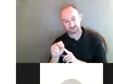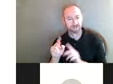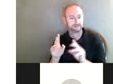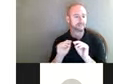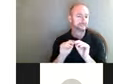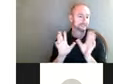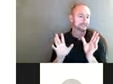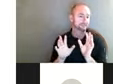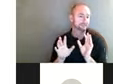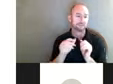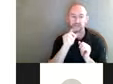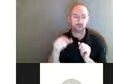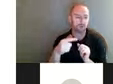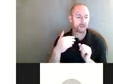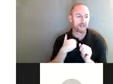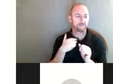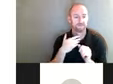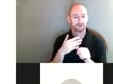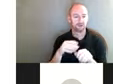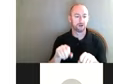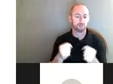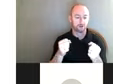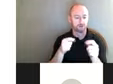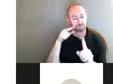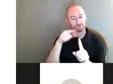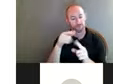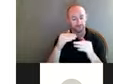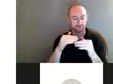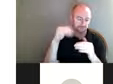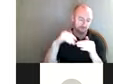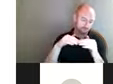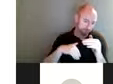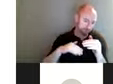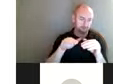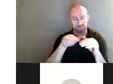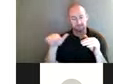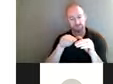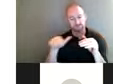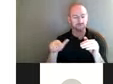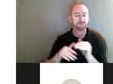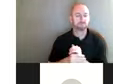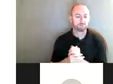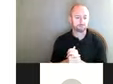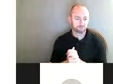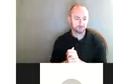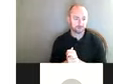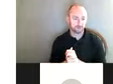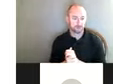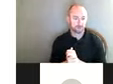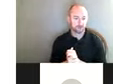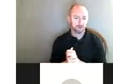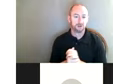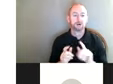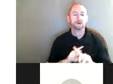not just that we had this breakpoint to show us, you know, kind of more higher values, more lower values,